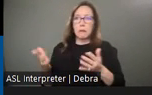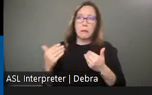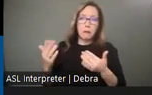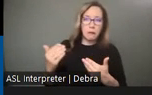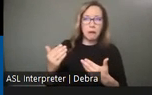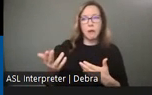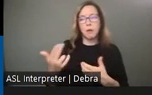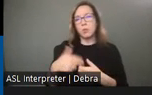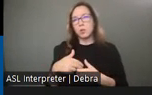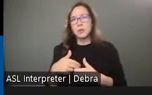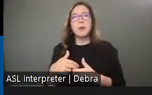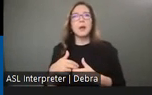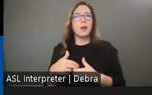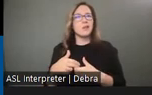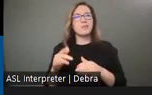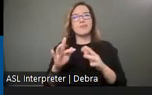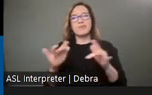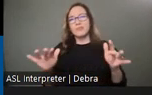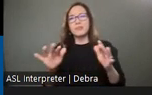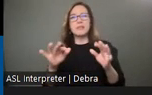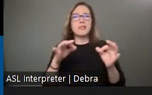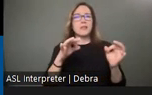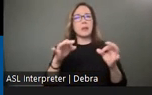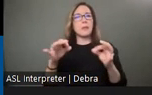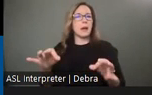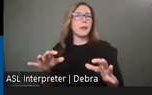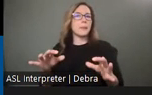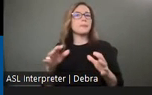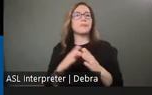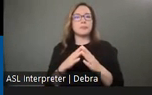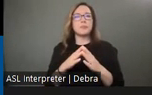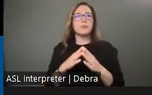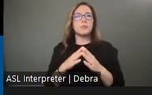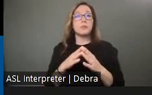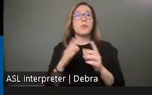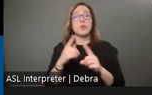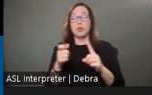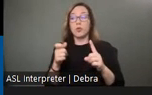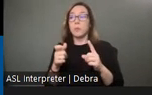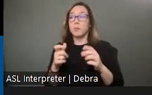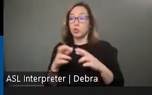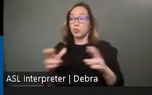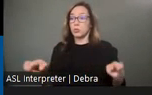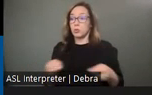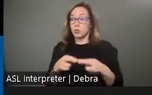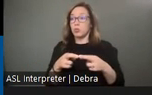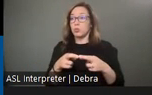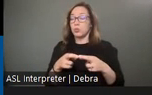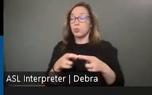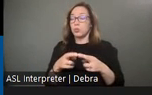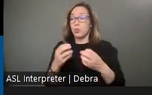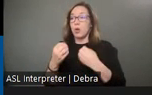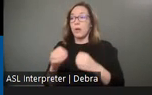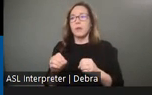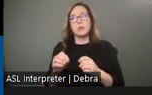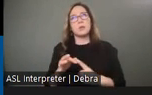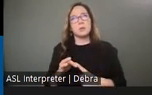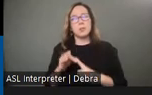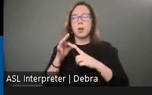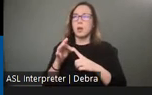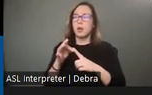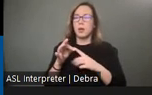participate, as well as all the various feedback we received from regional offices. And especially during IDA, we had a